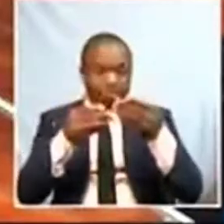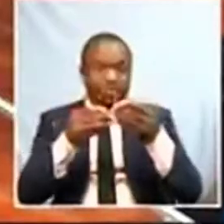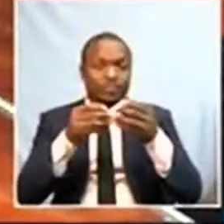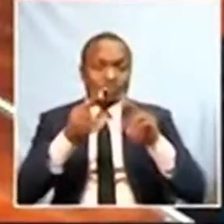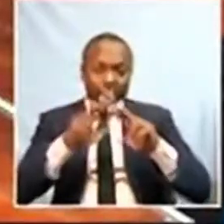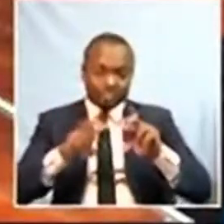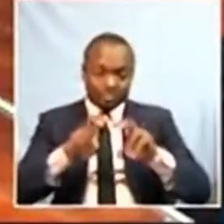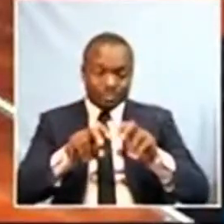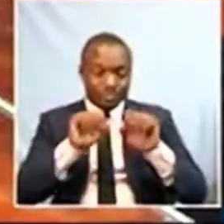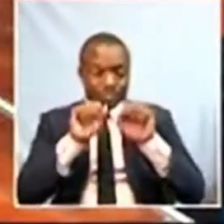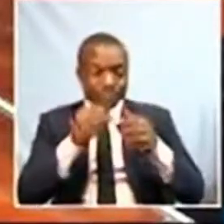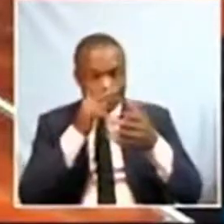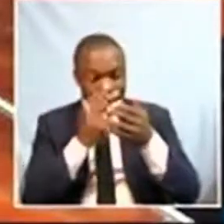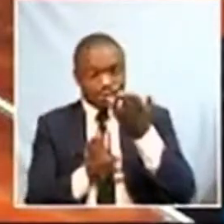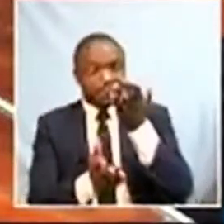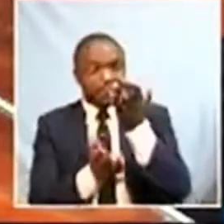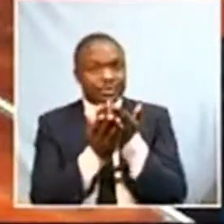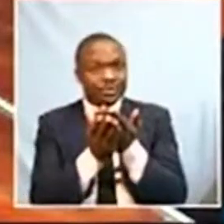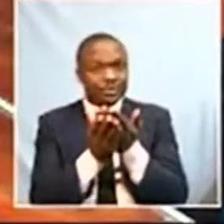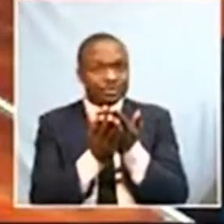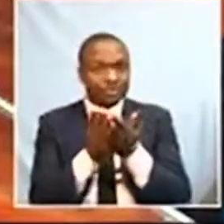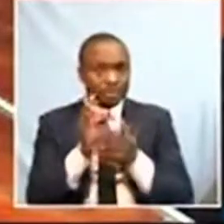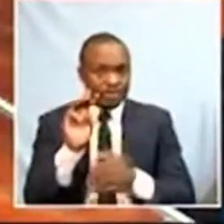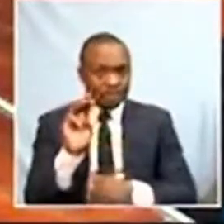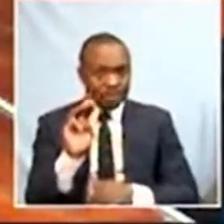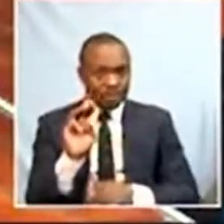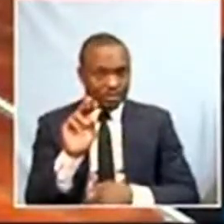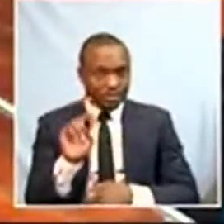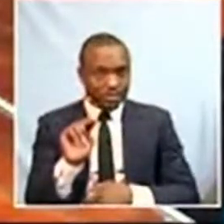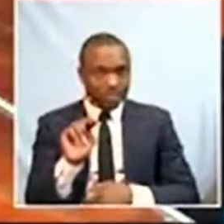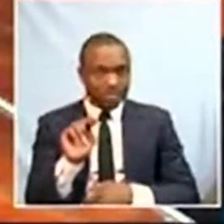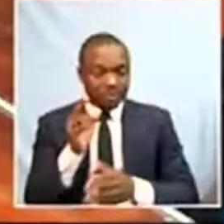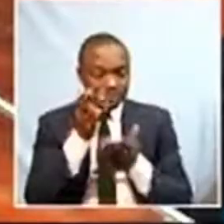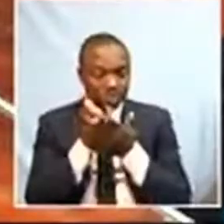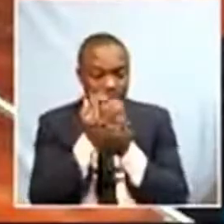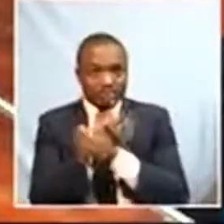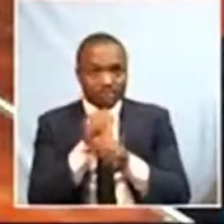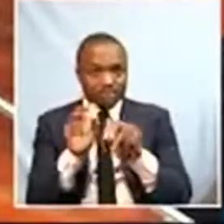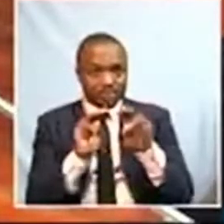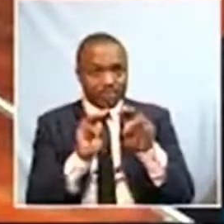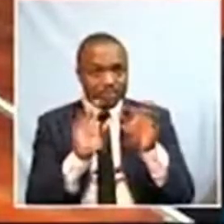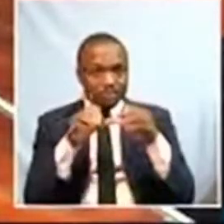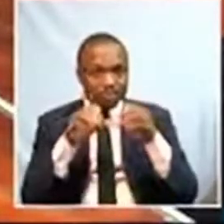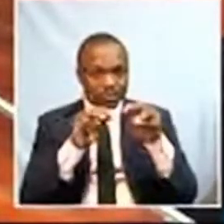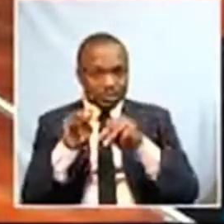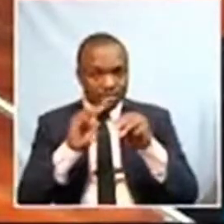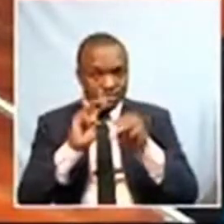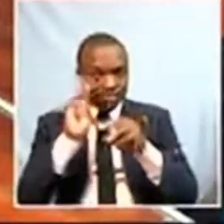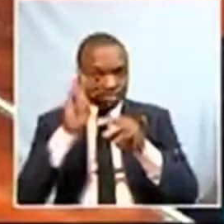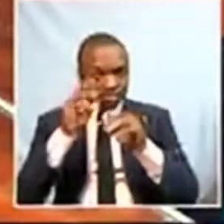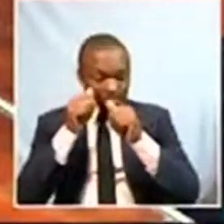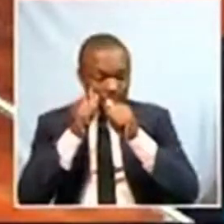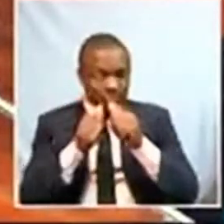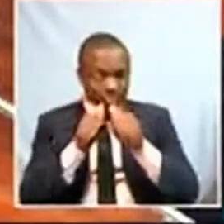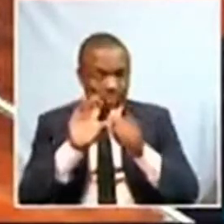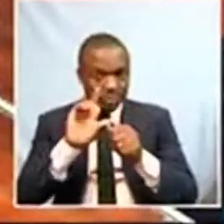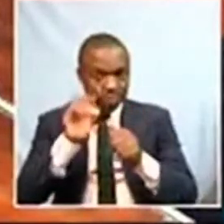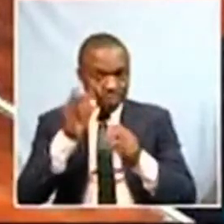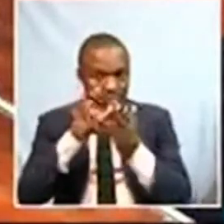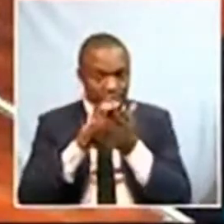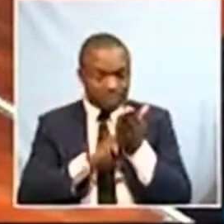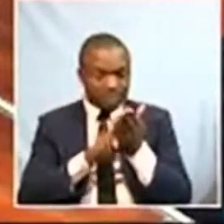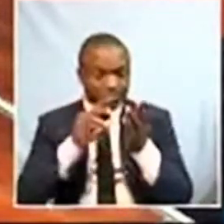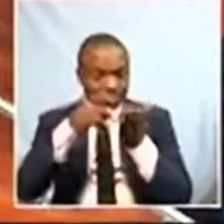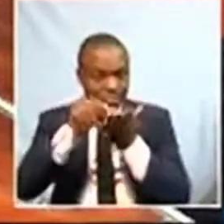verification. See Appendix N. Remedial measure. Council management will continue to adhere to CDF guidelines by